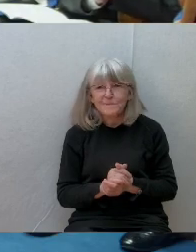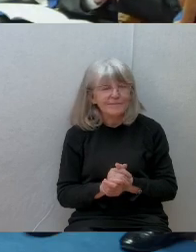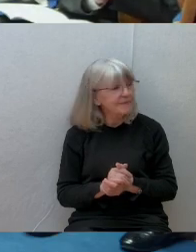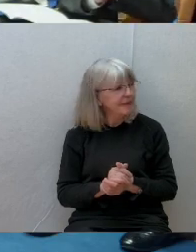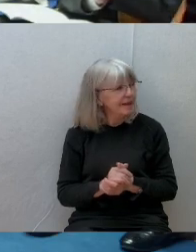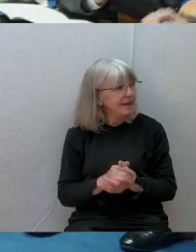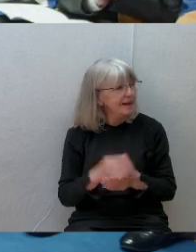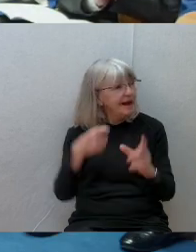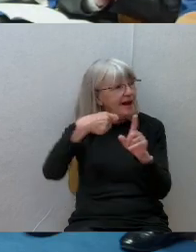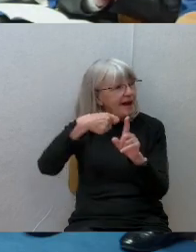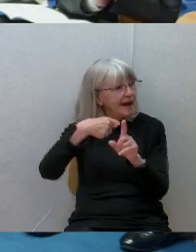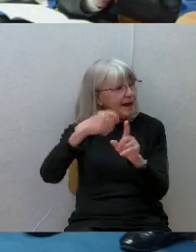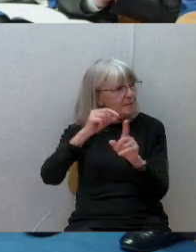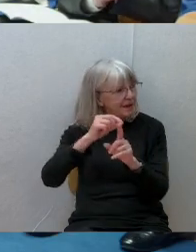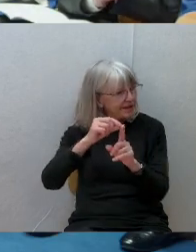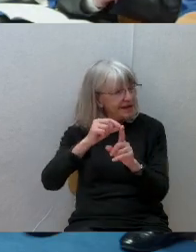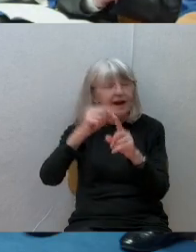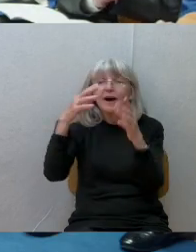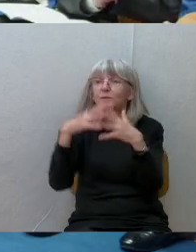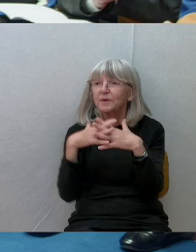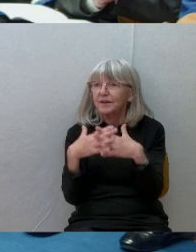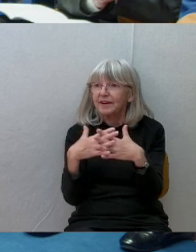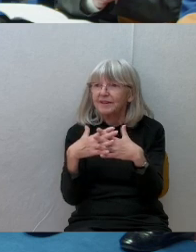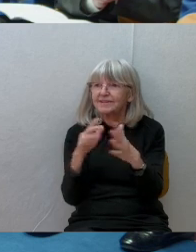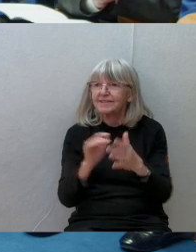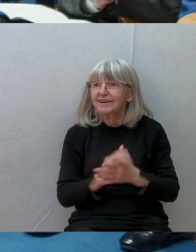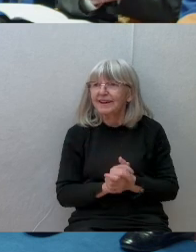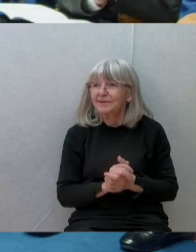Gedara Lavanga Virasinghe.